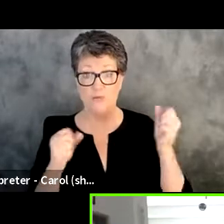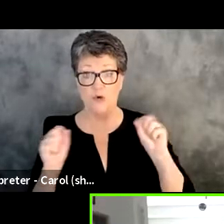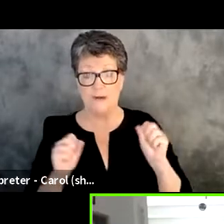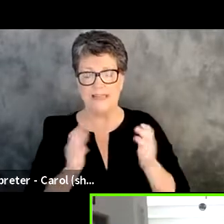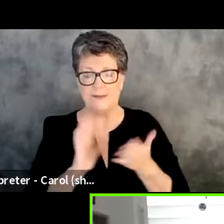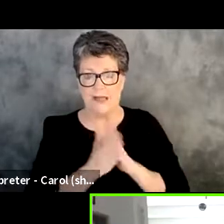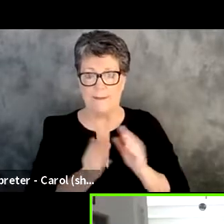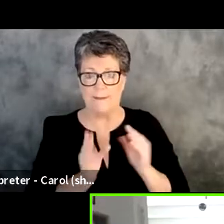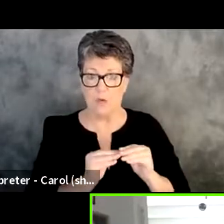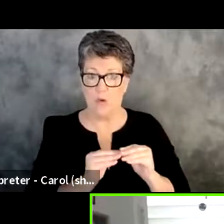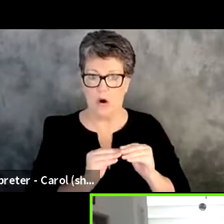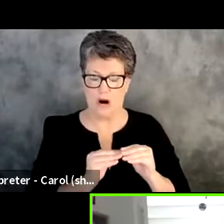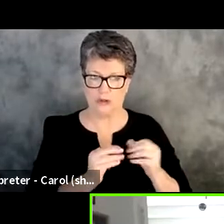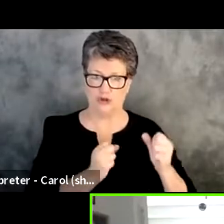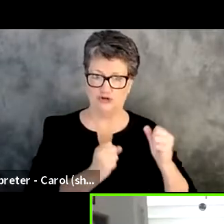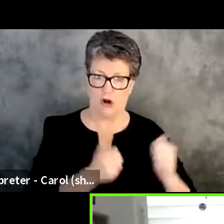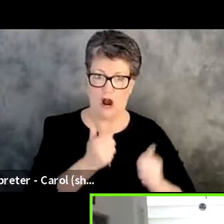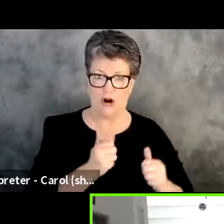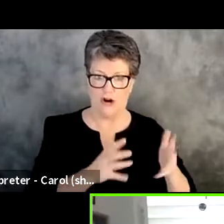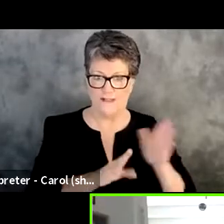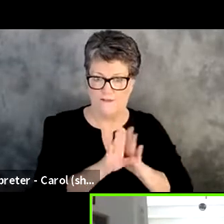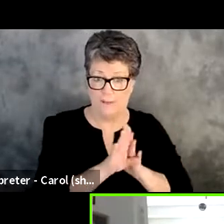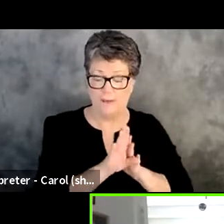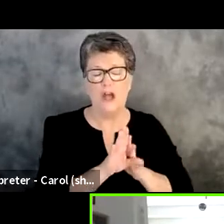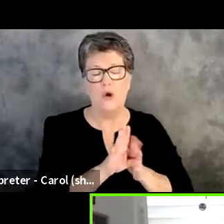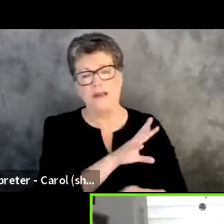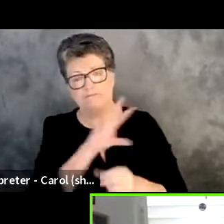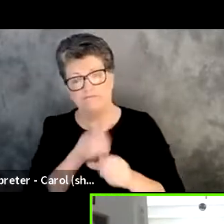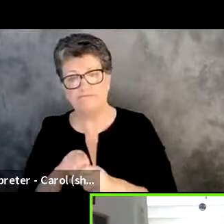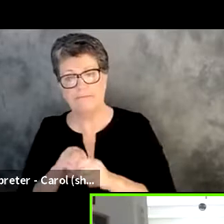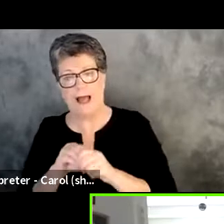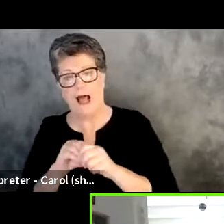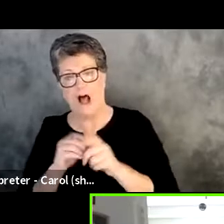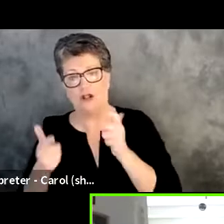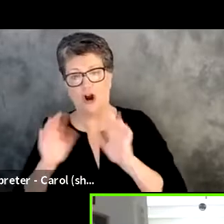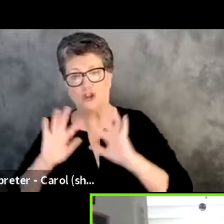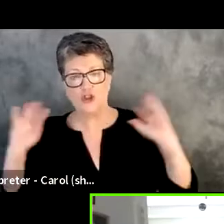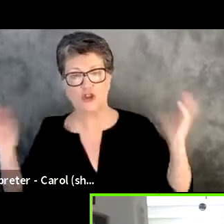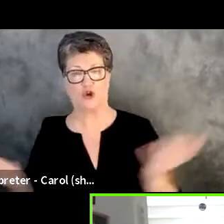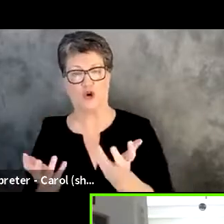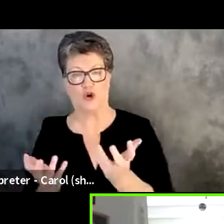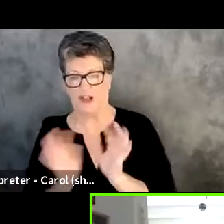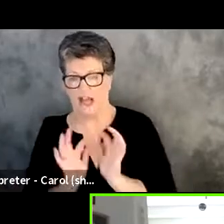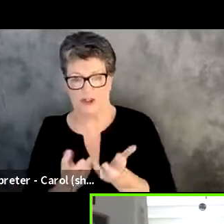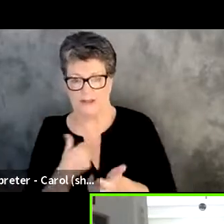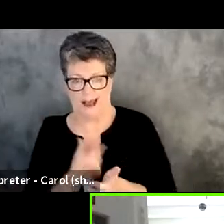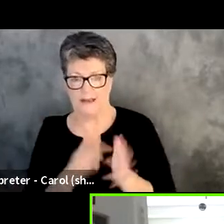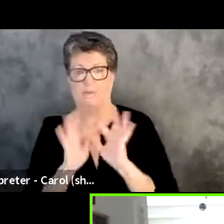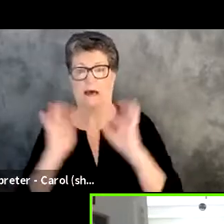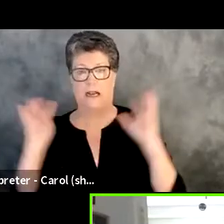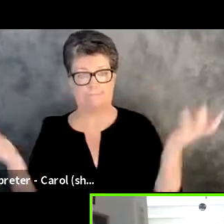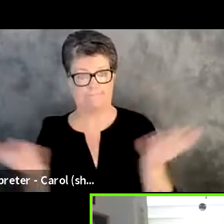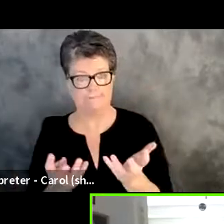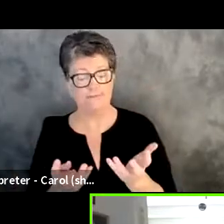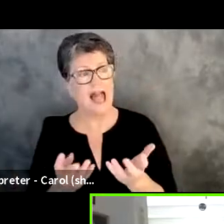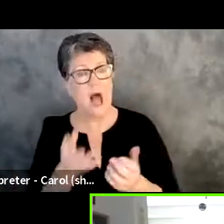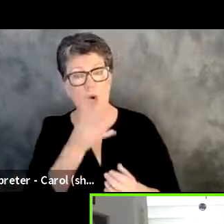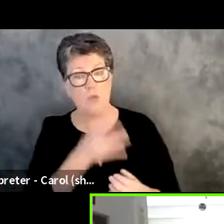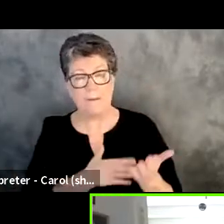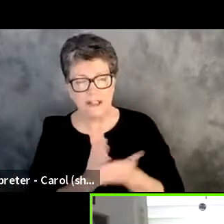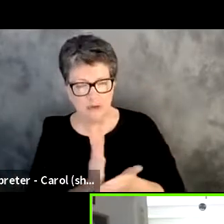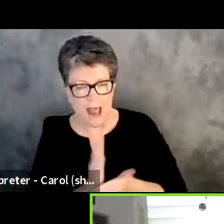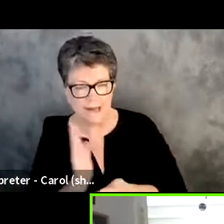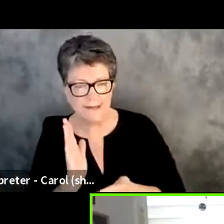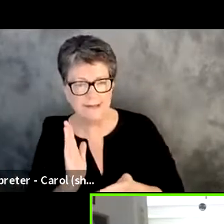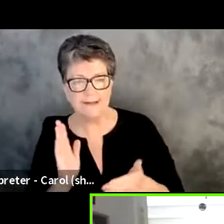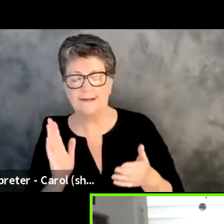to become a part of a much bigger circle. You know, when you look at how women's rights